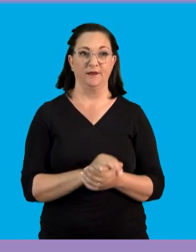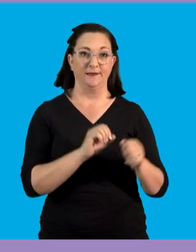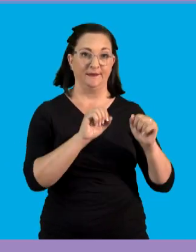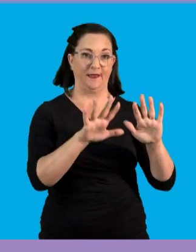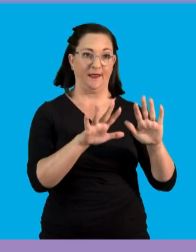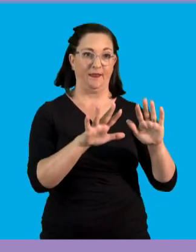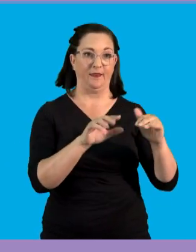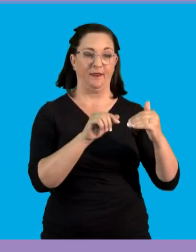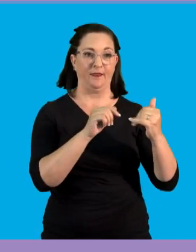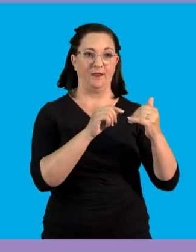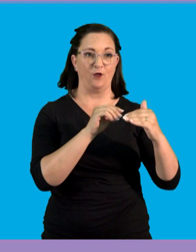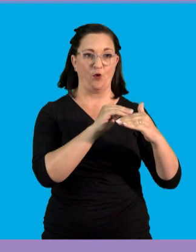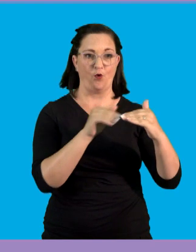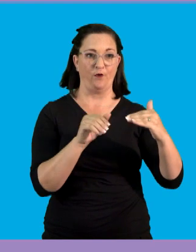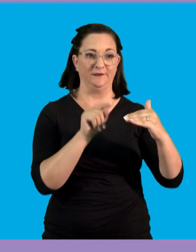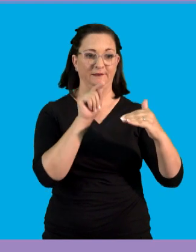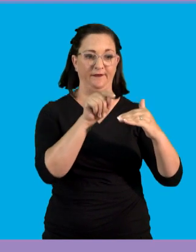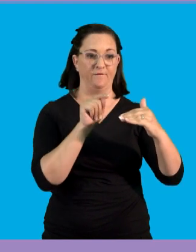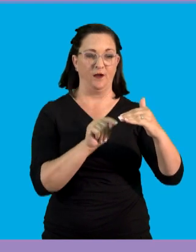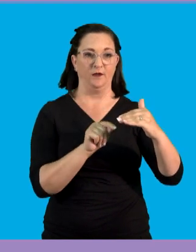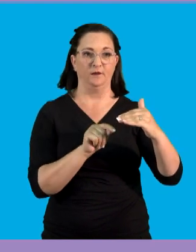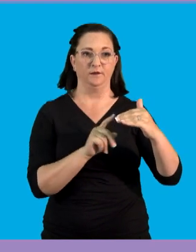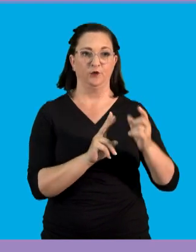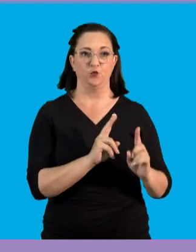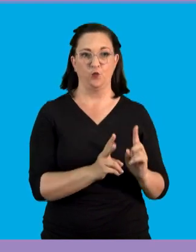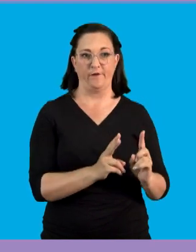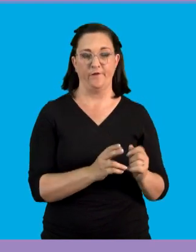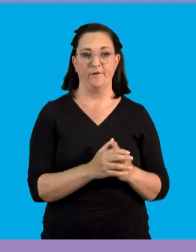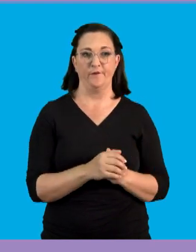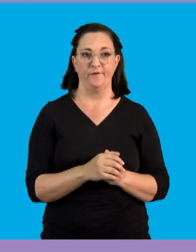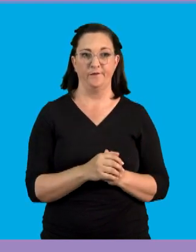now have 10 divided by